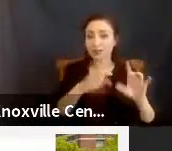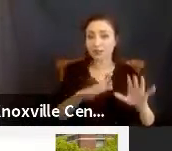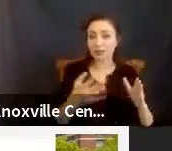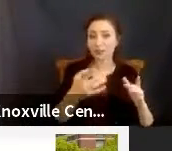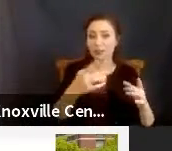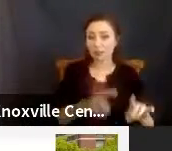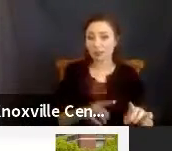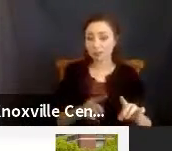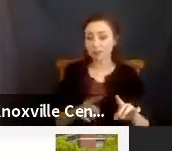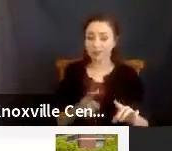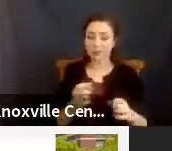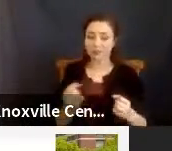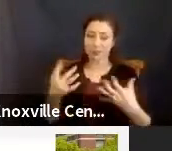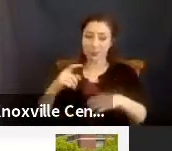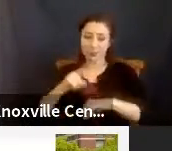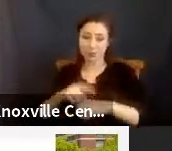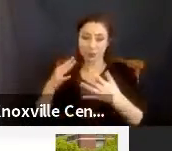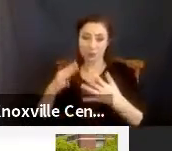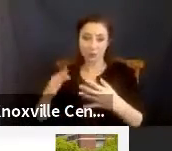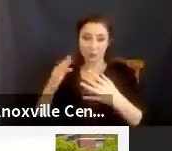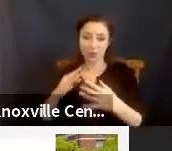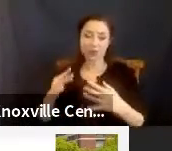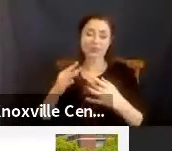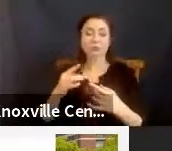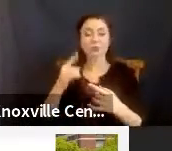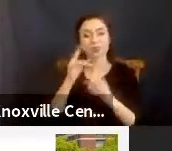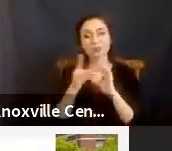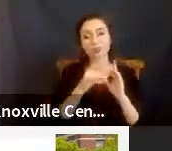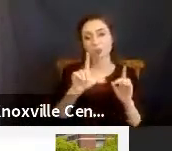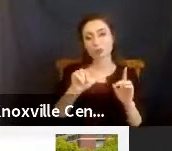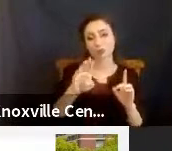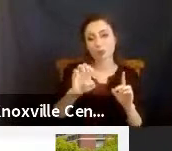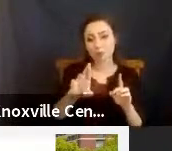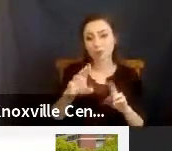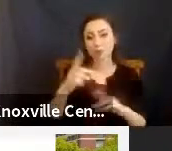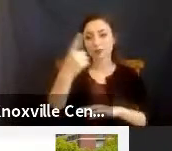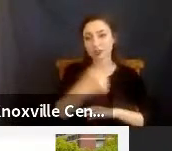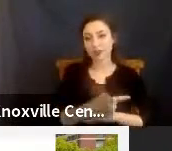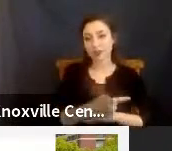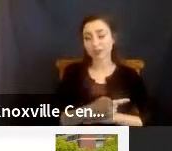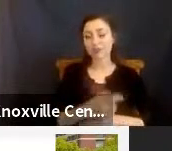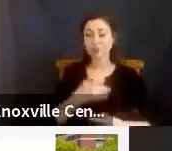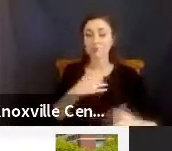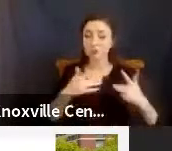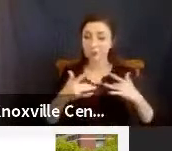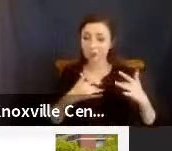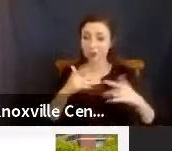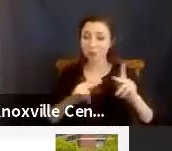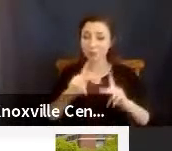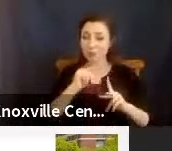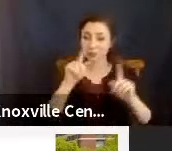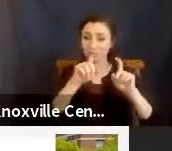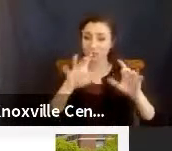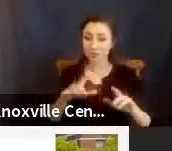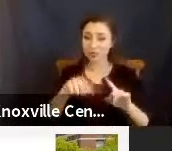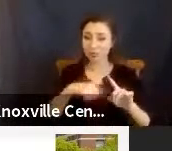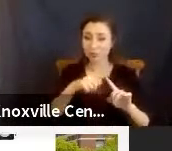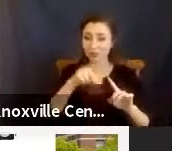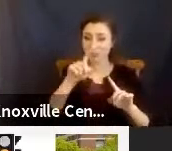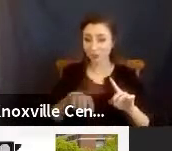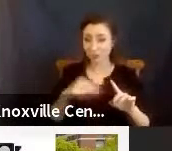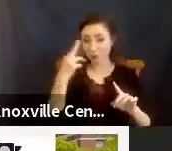However, we are still concerned that folks are not getting tested when they should be. Because of those factors, we're representing this benchmark as